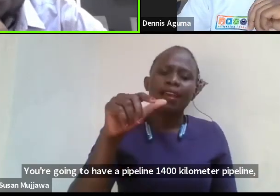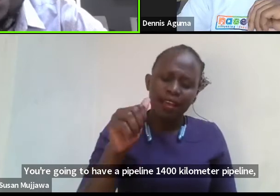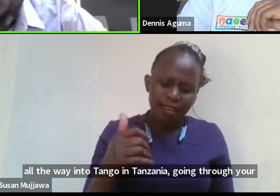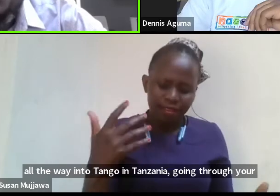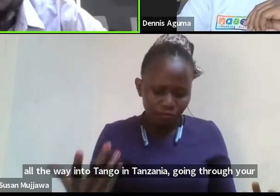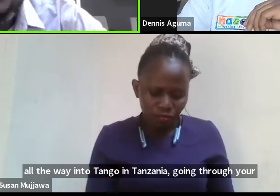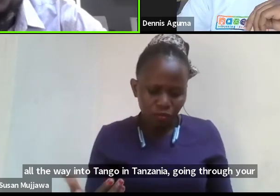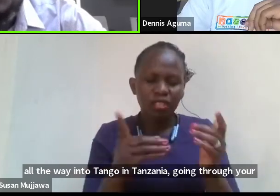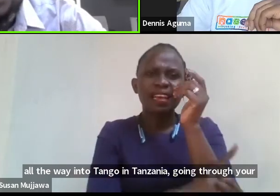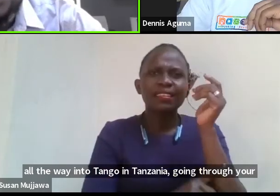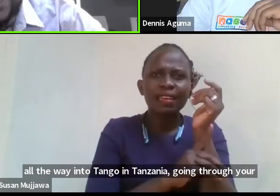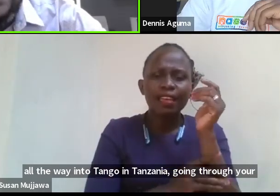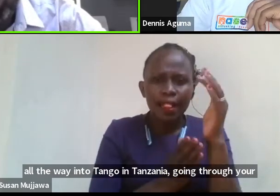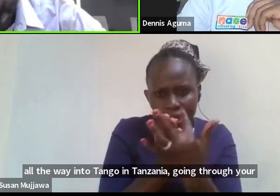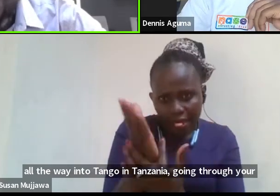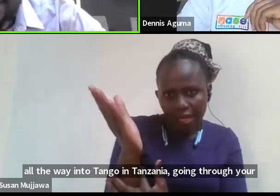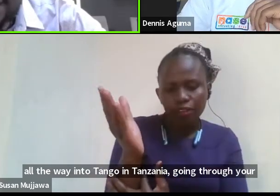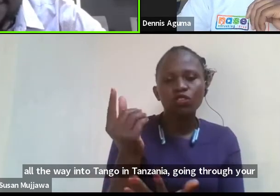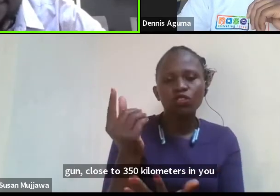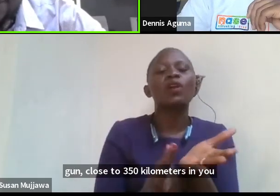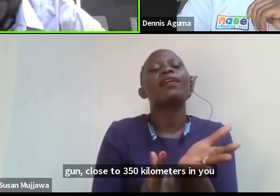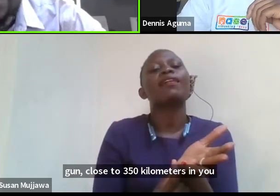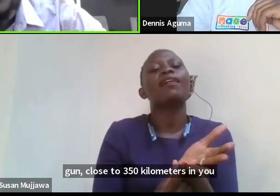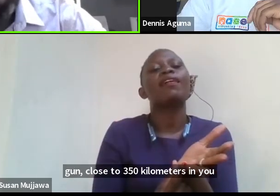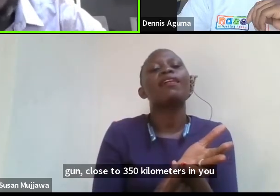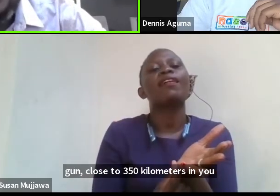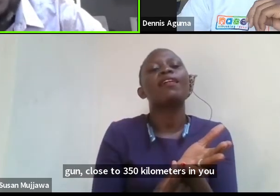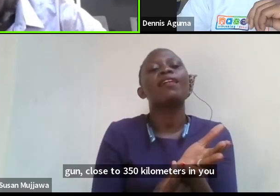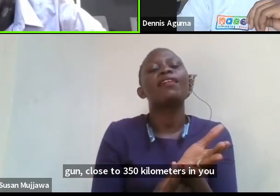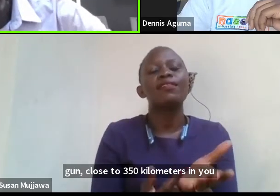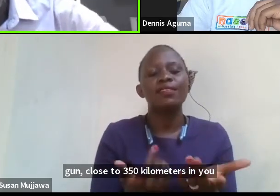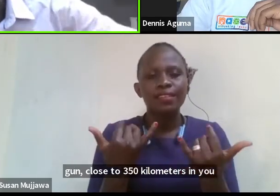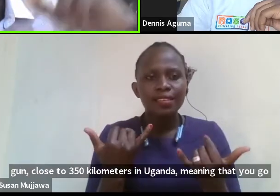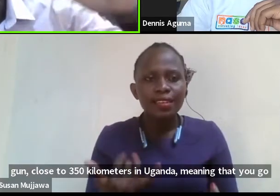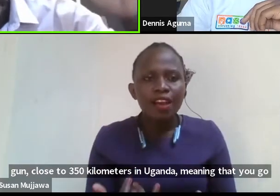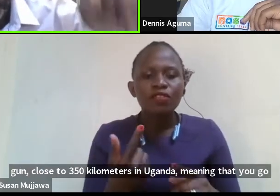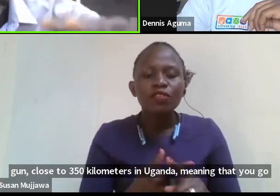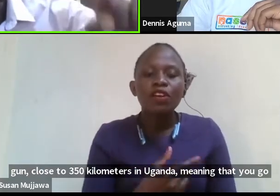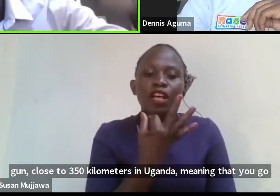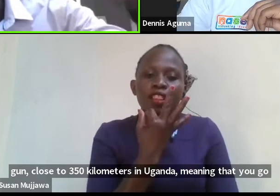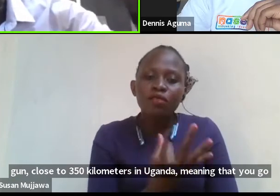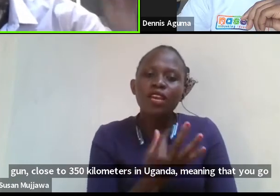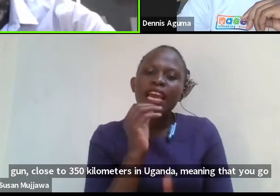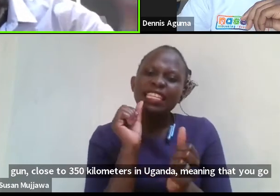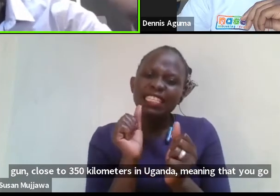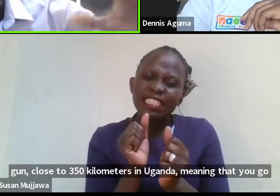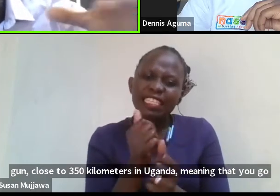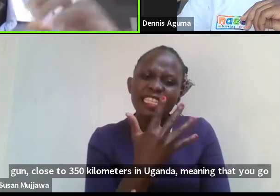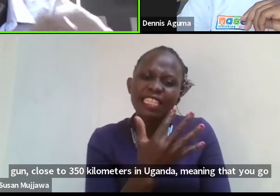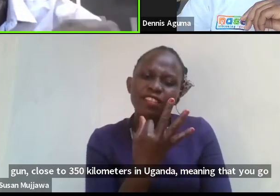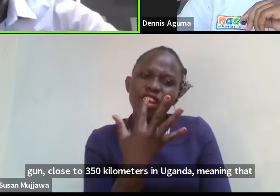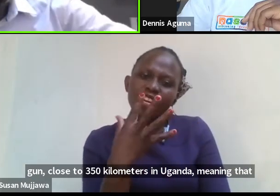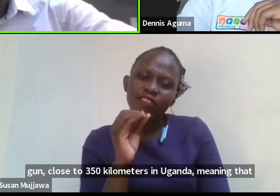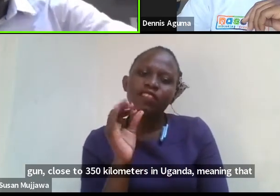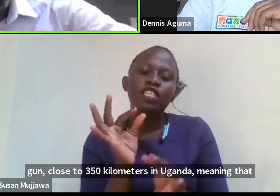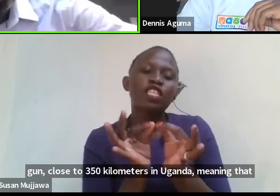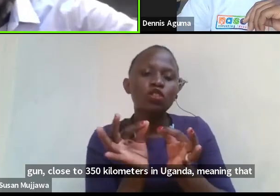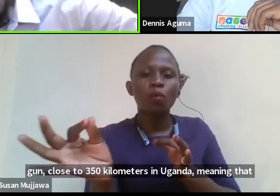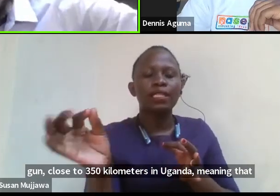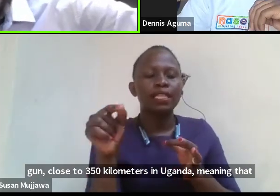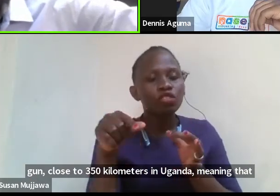Close to 350 kilometers are in Uganda, meaning that you're going to have at least 2 to 3 amazing camps